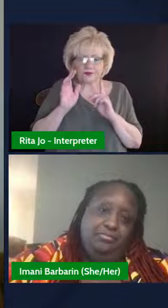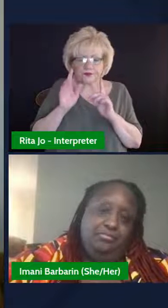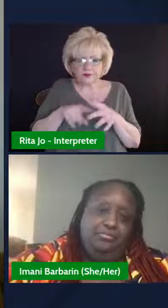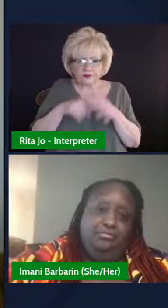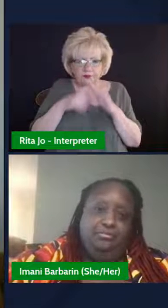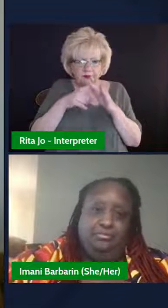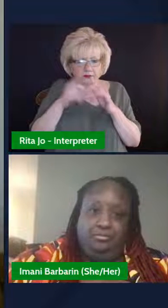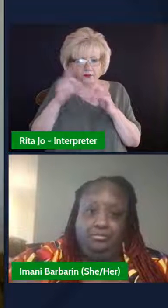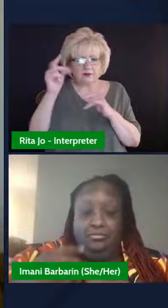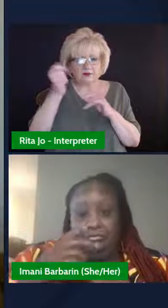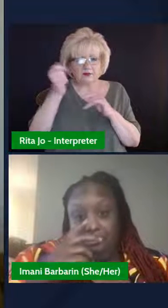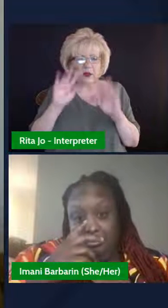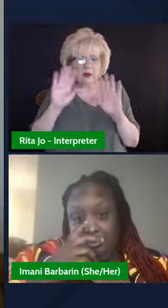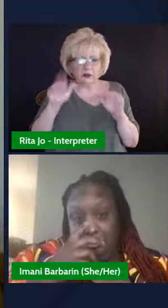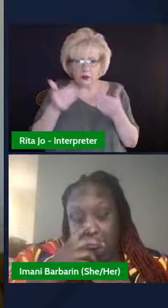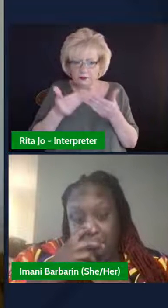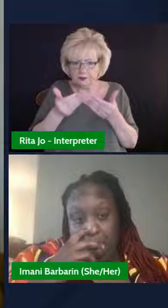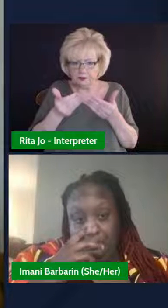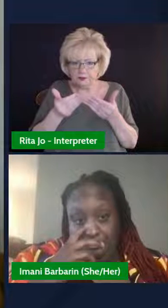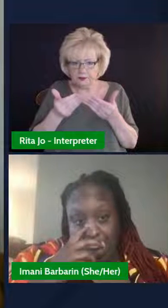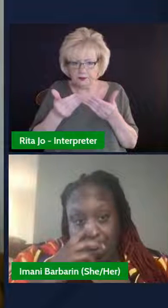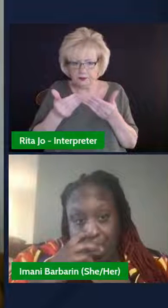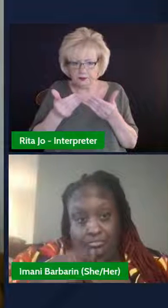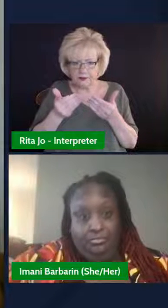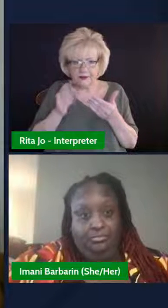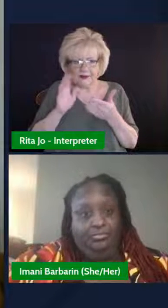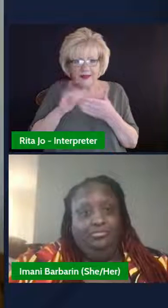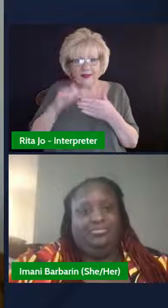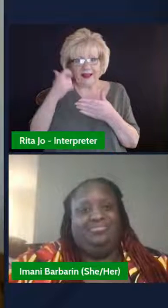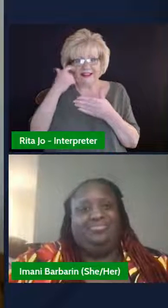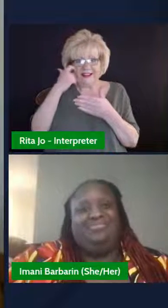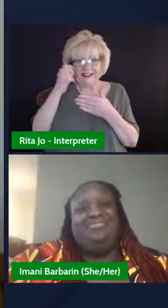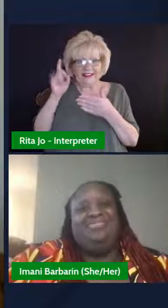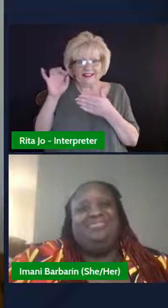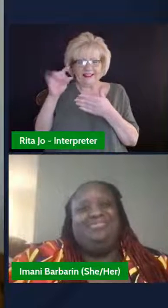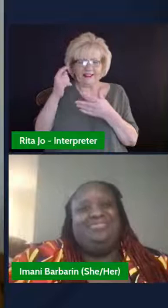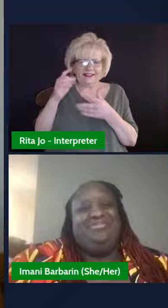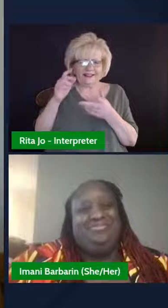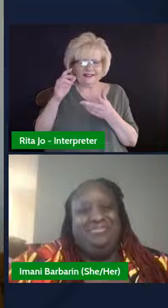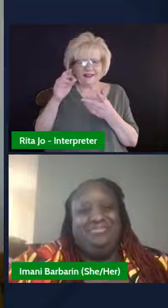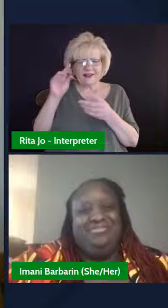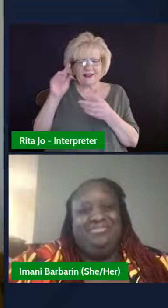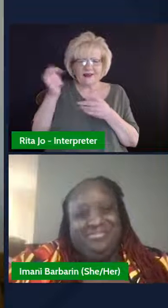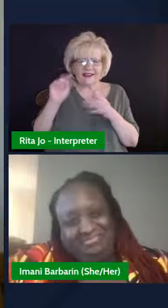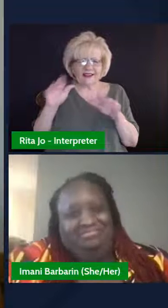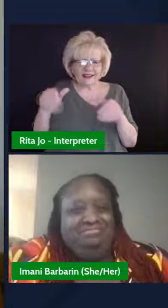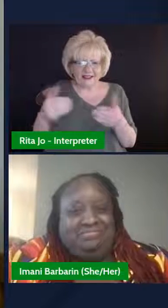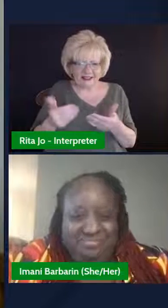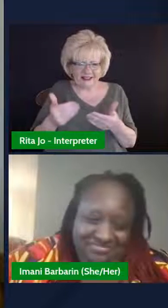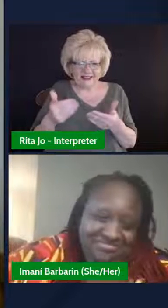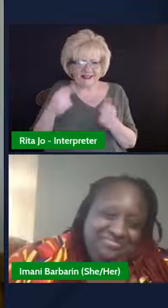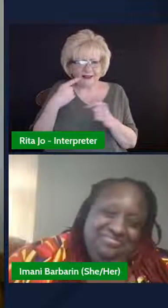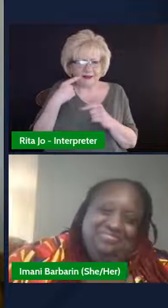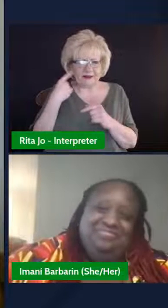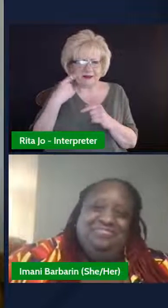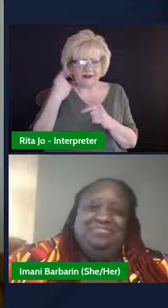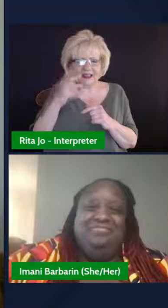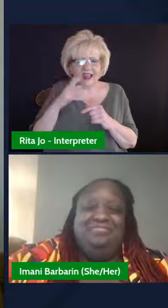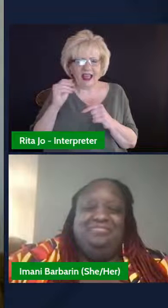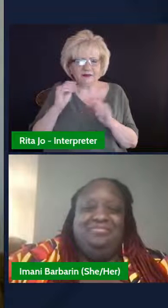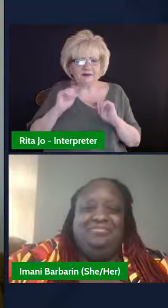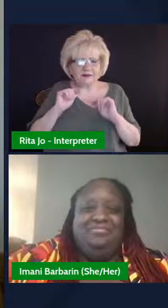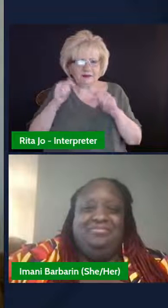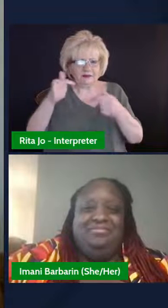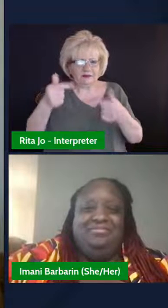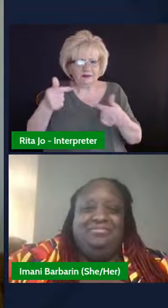quick introduction, which I've just done. Look at that. And I'm going to let Imani